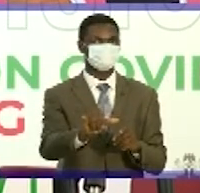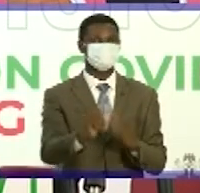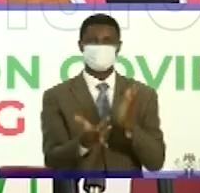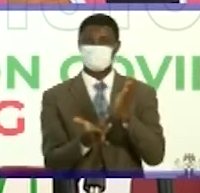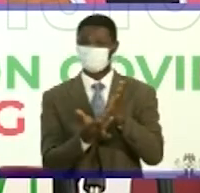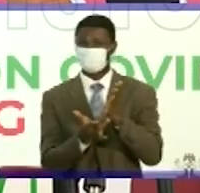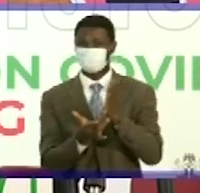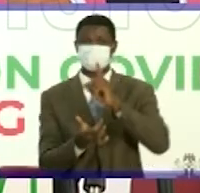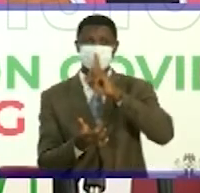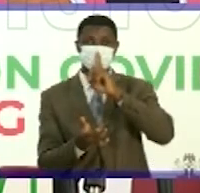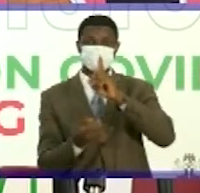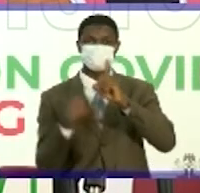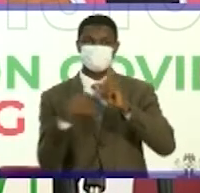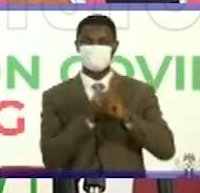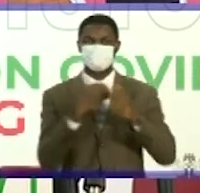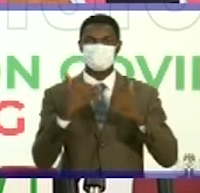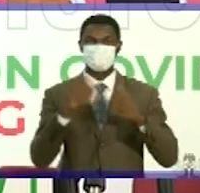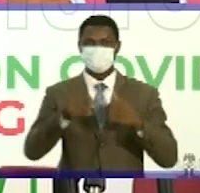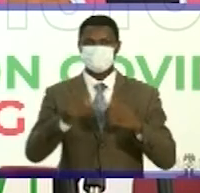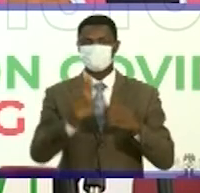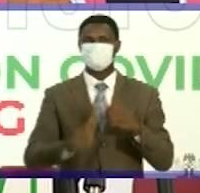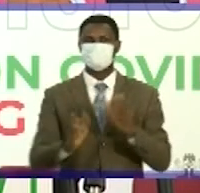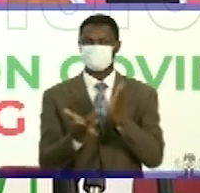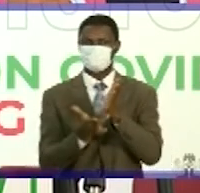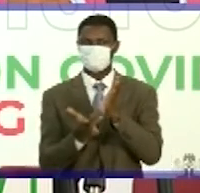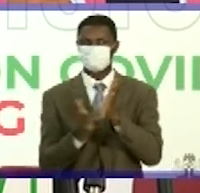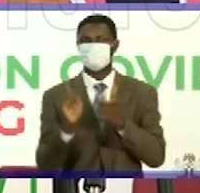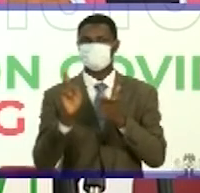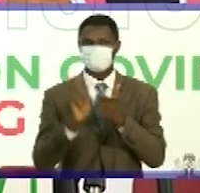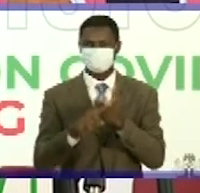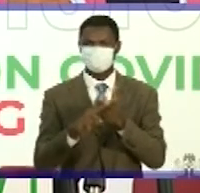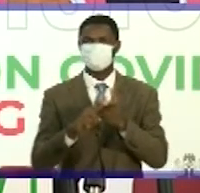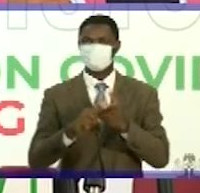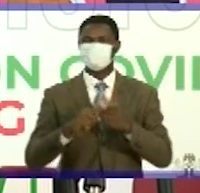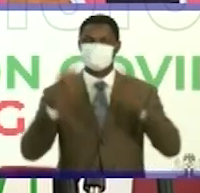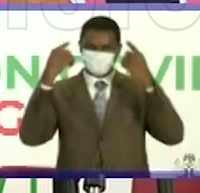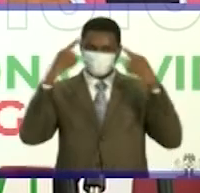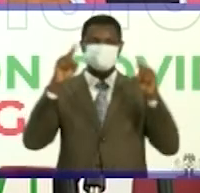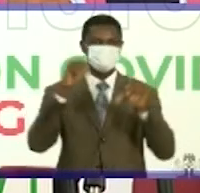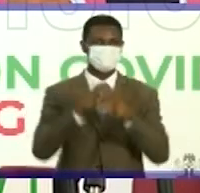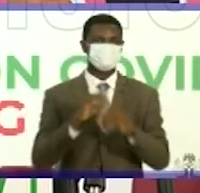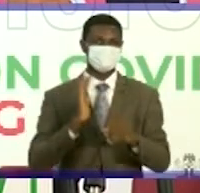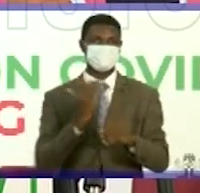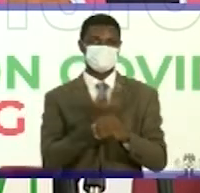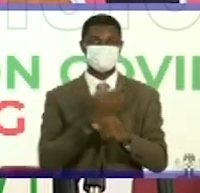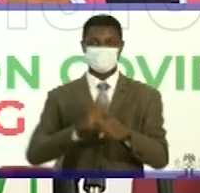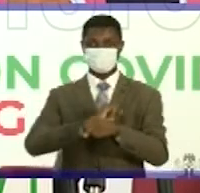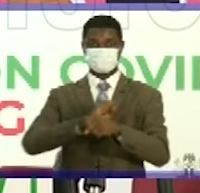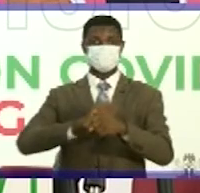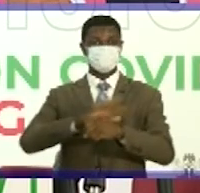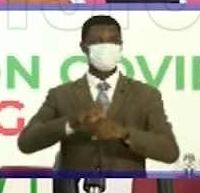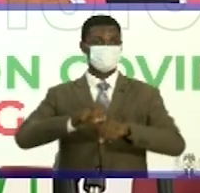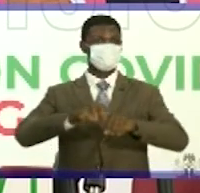technology, we have to use technology in order to get on top of the COVID pandemic, since we don't have a vaccine, we don't